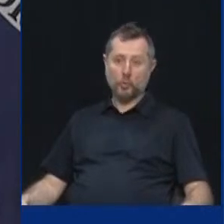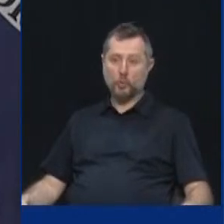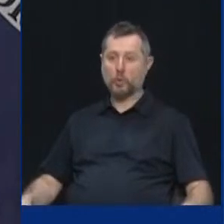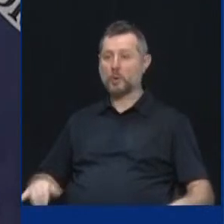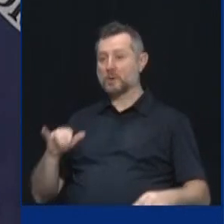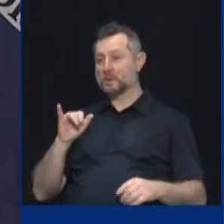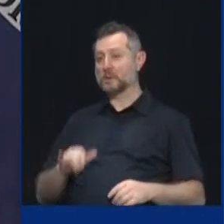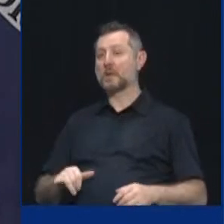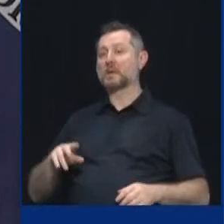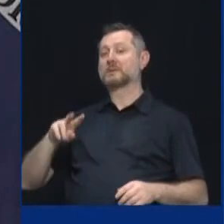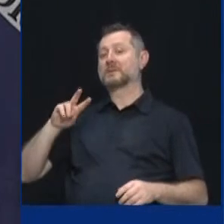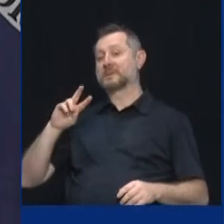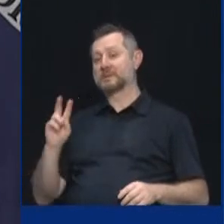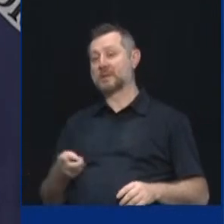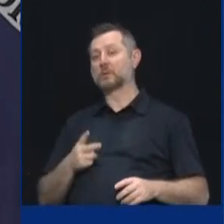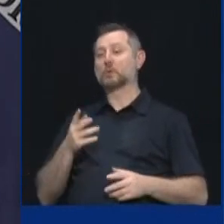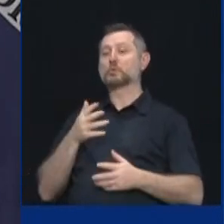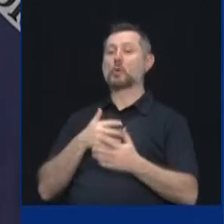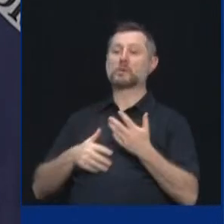social disease.